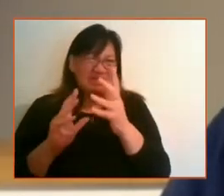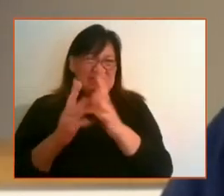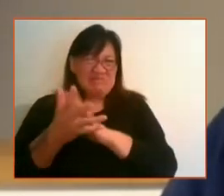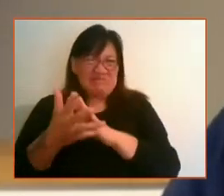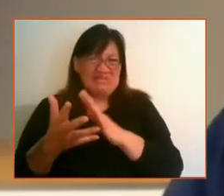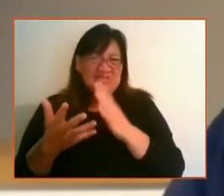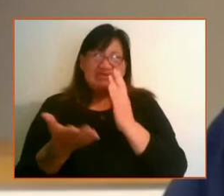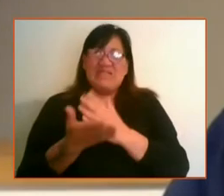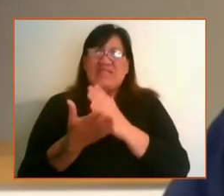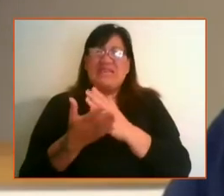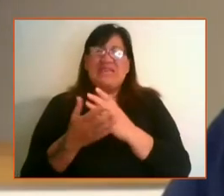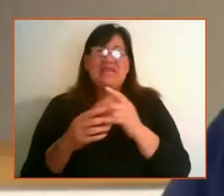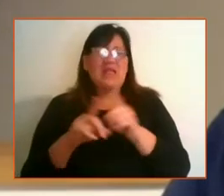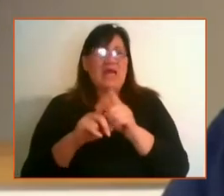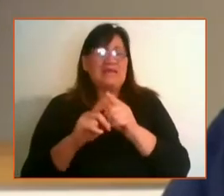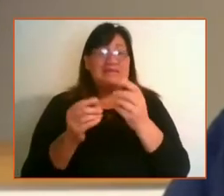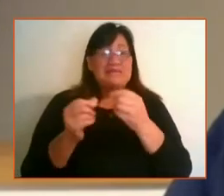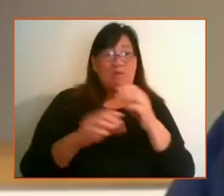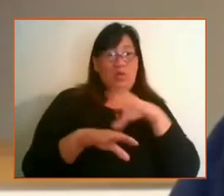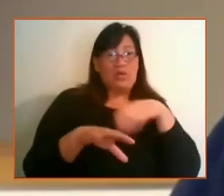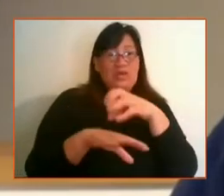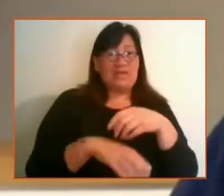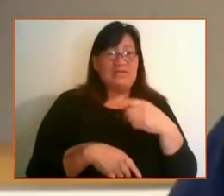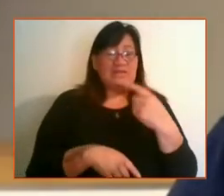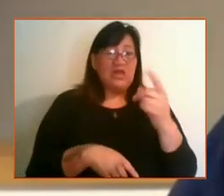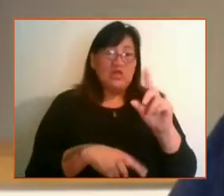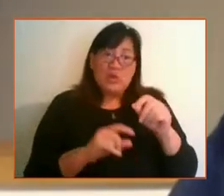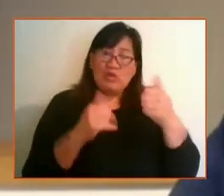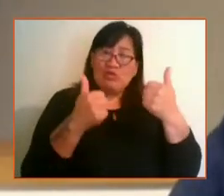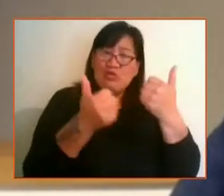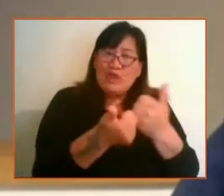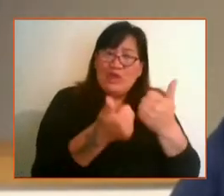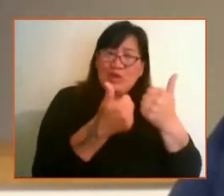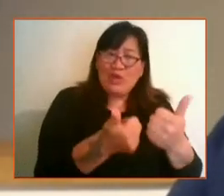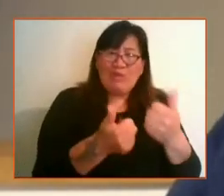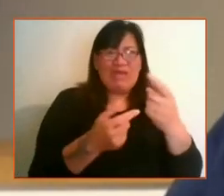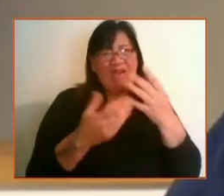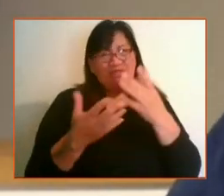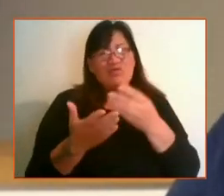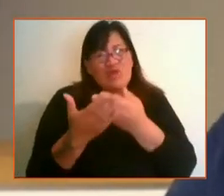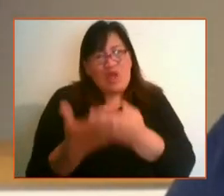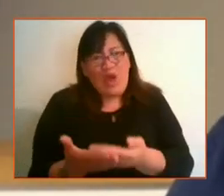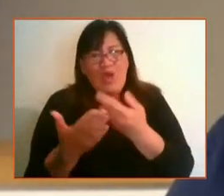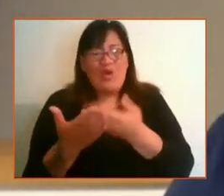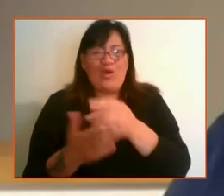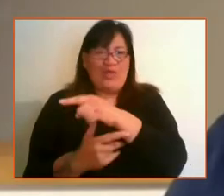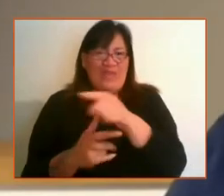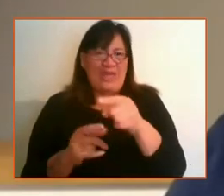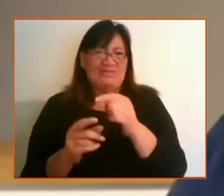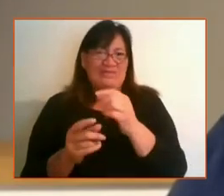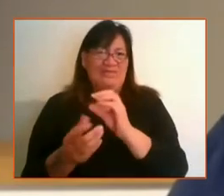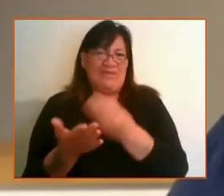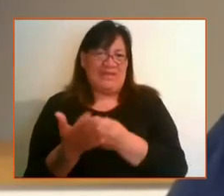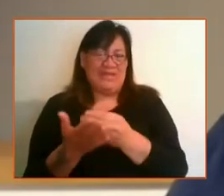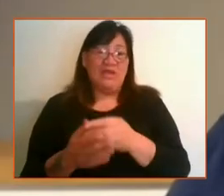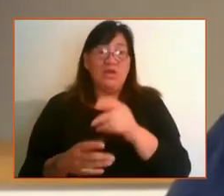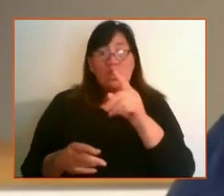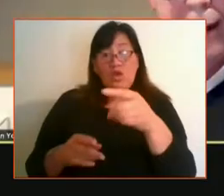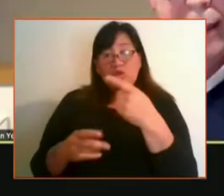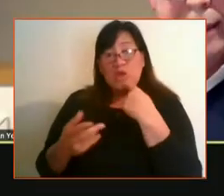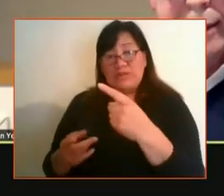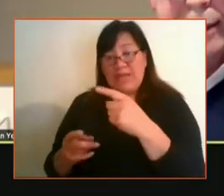have organisations that seek to do good in our community having to have that reliance. So you agree that we do need to extricate the arts from